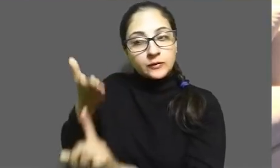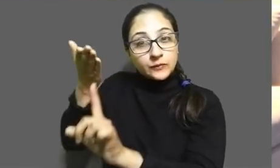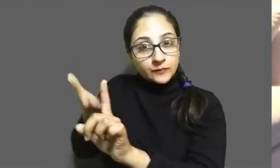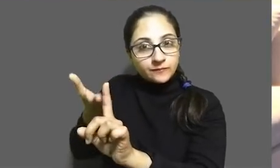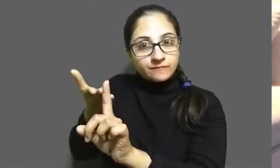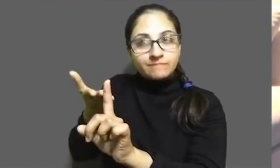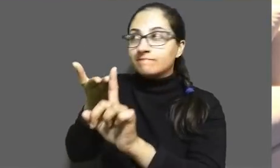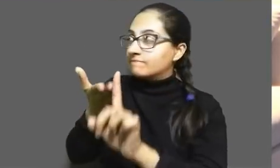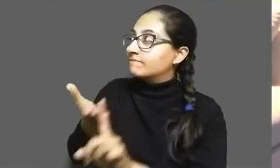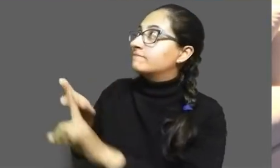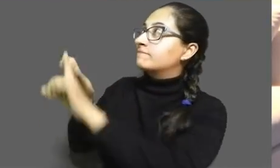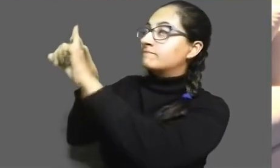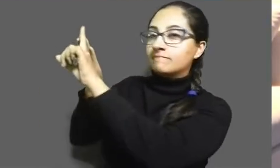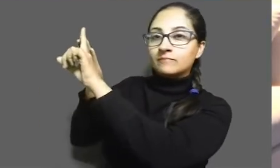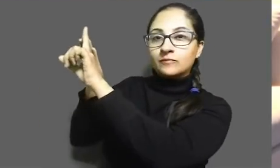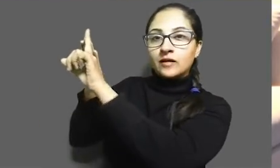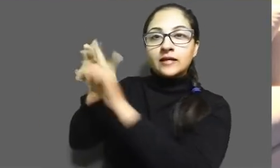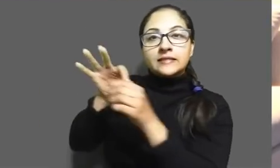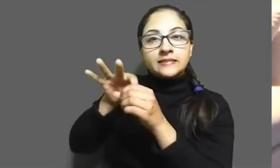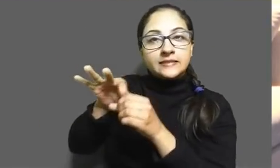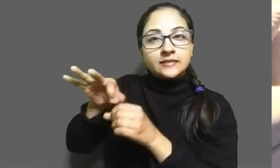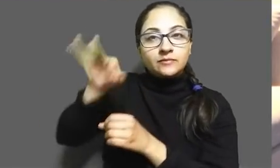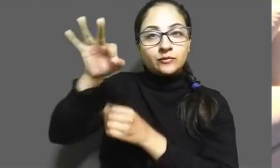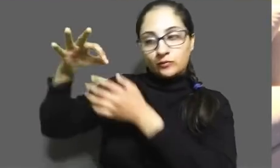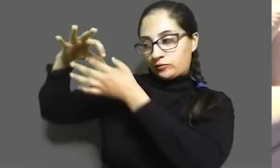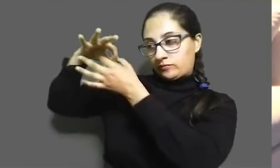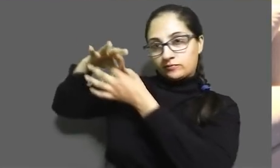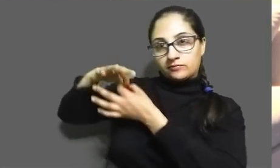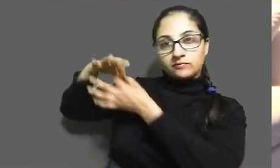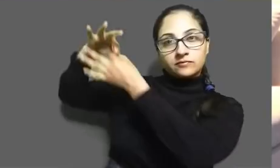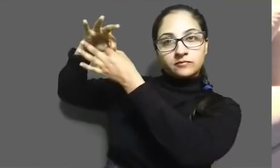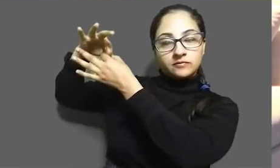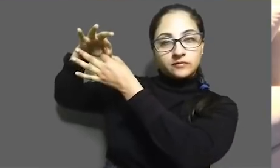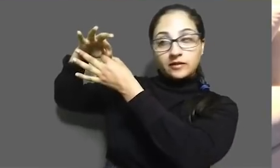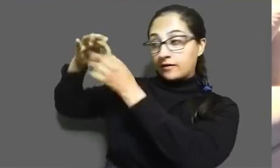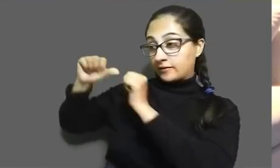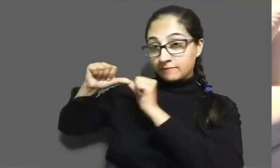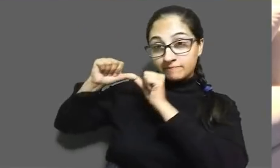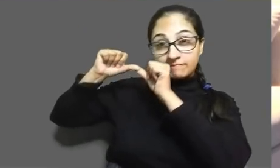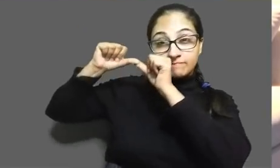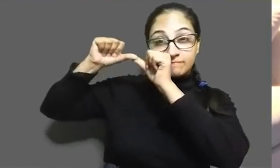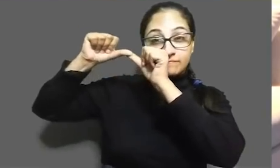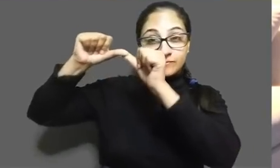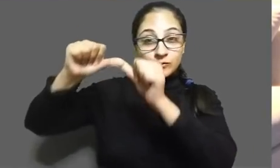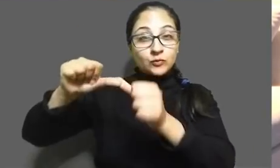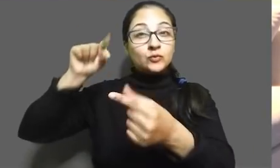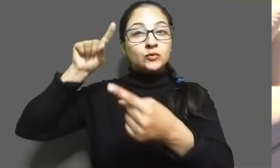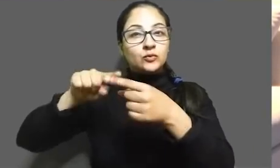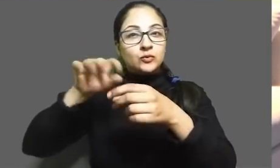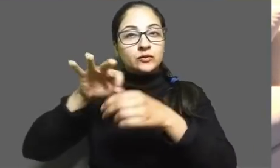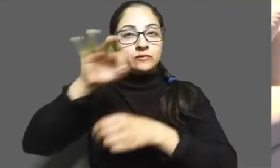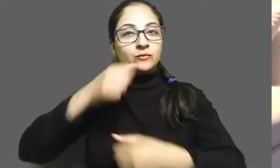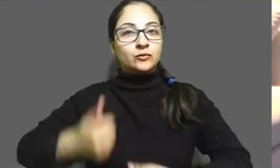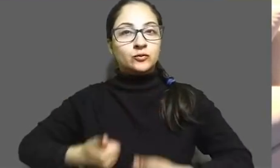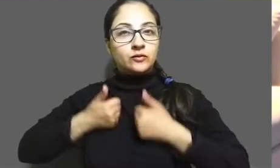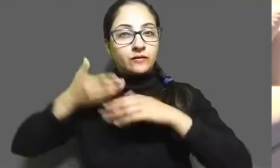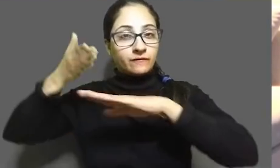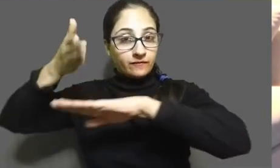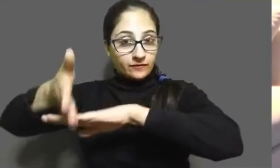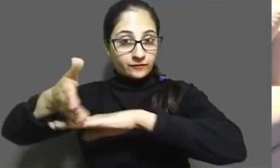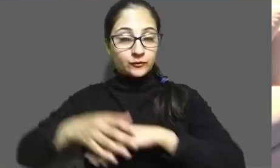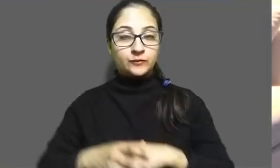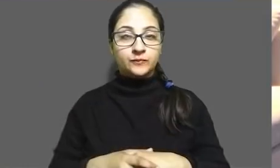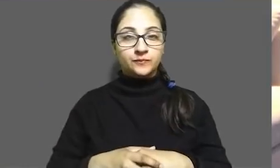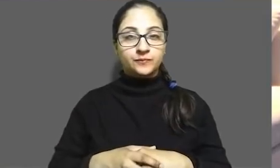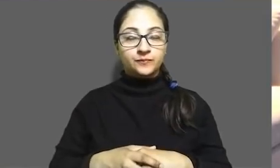spiritual bond, for only the spiritual life is eternal. And so the Imam reminds us of the importance